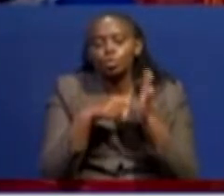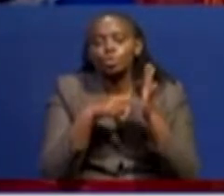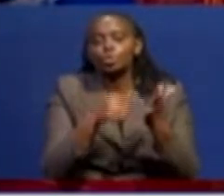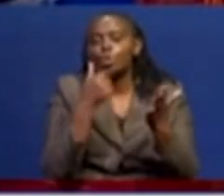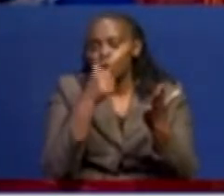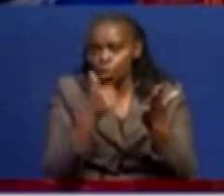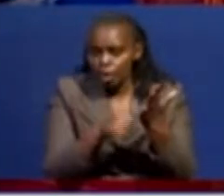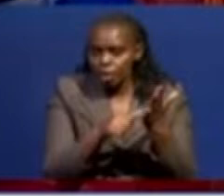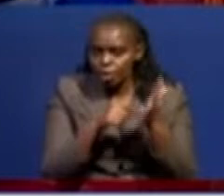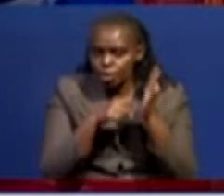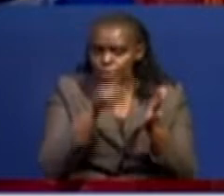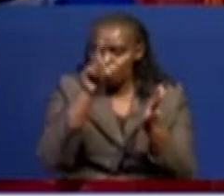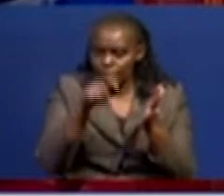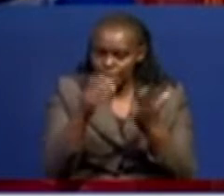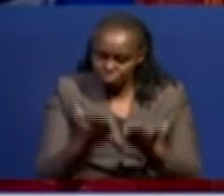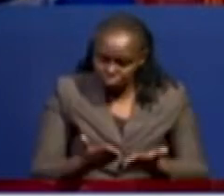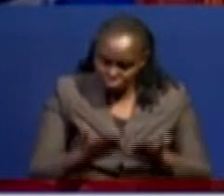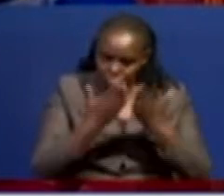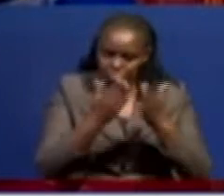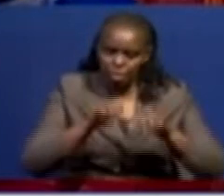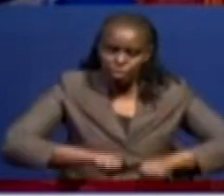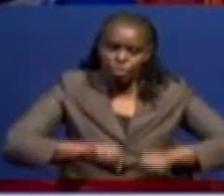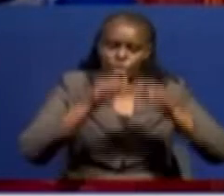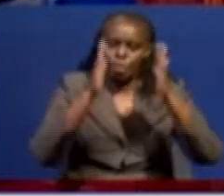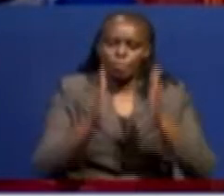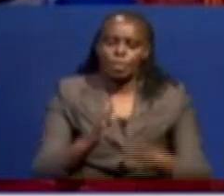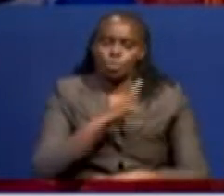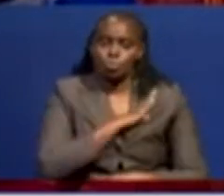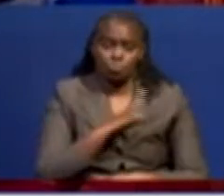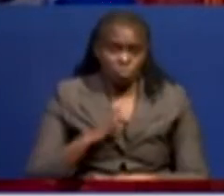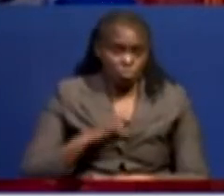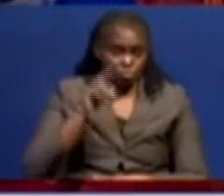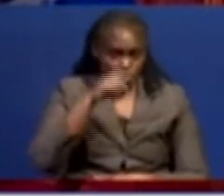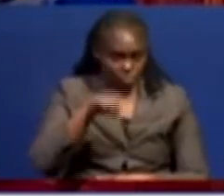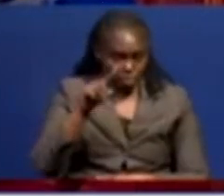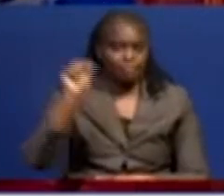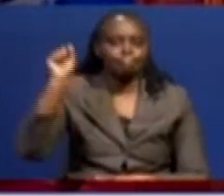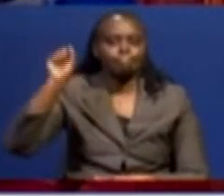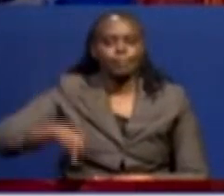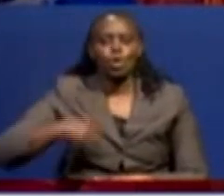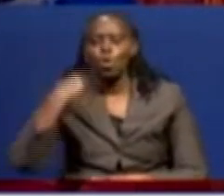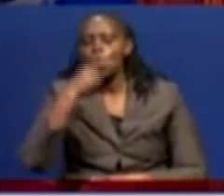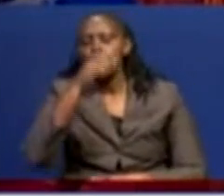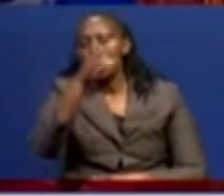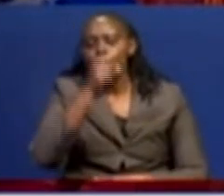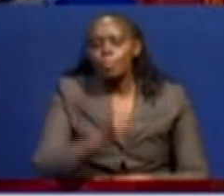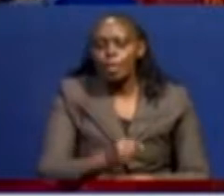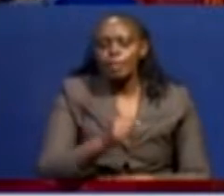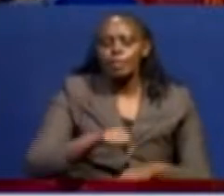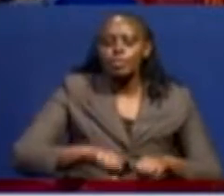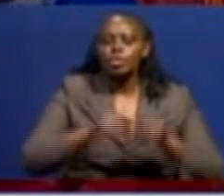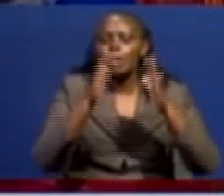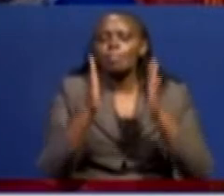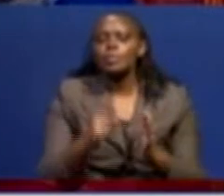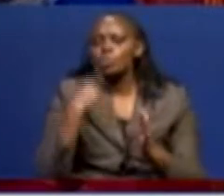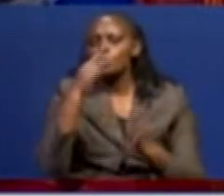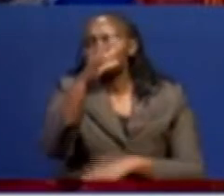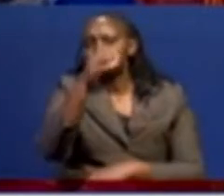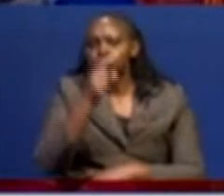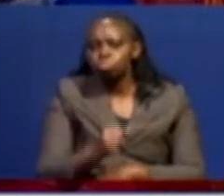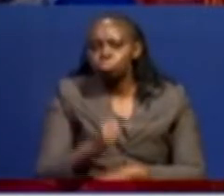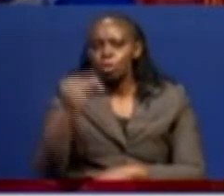or speaks that they must be forwarded to the chairperson, correct? Yes. Who appointed this